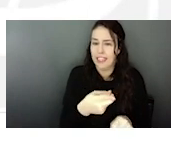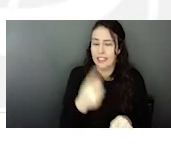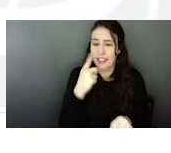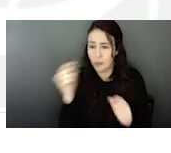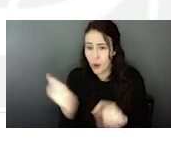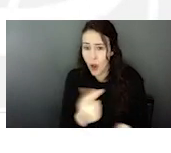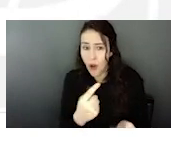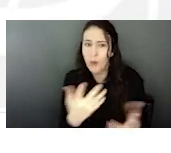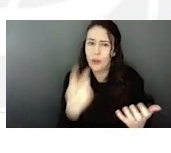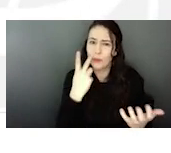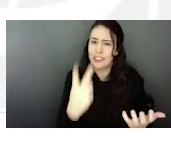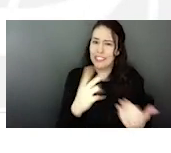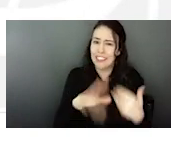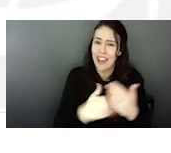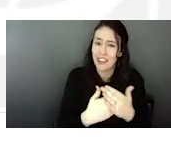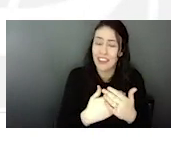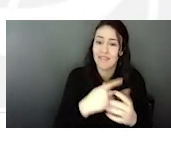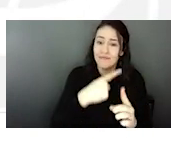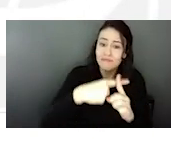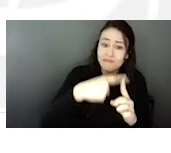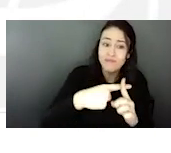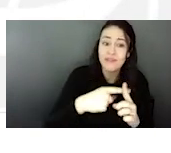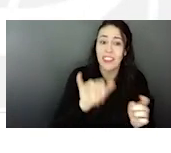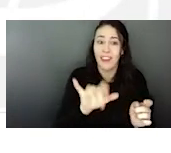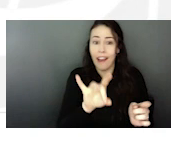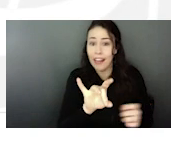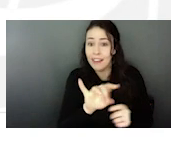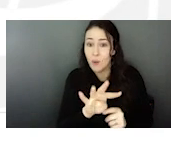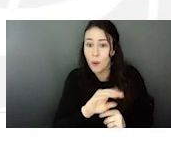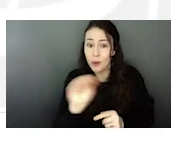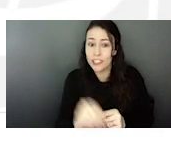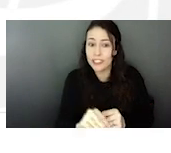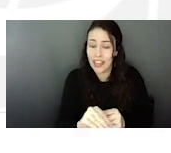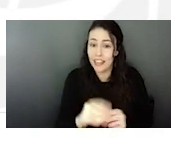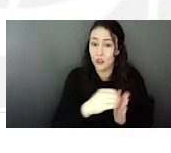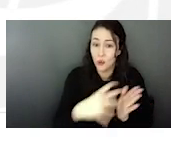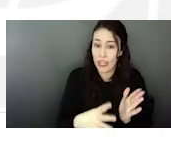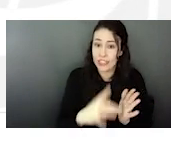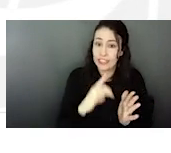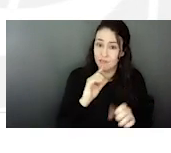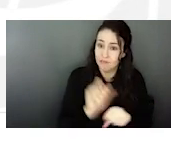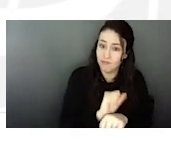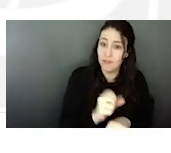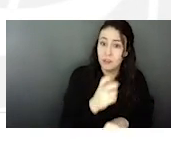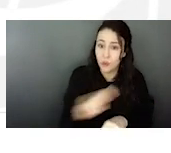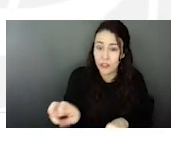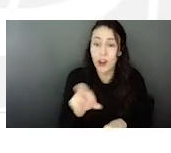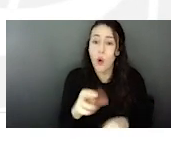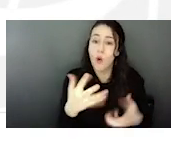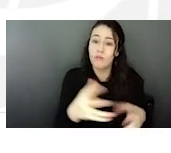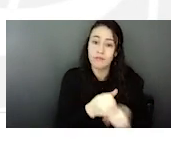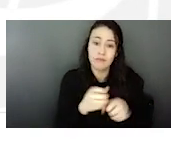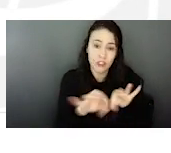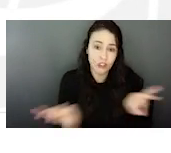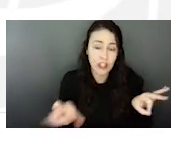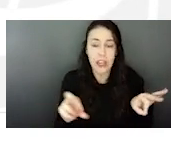all be positive, right? That 84% of our students are transferring or receiving the degree or